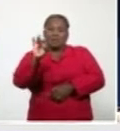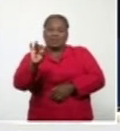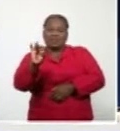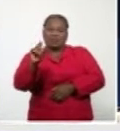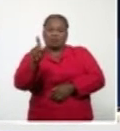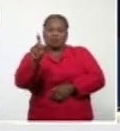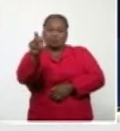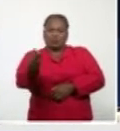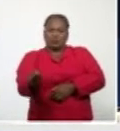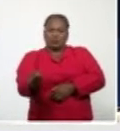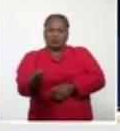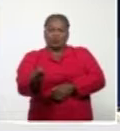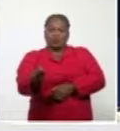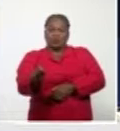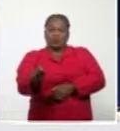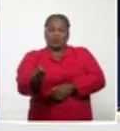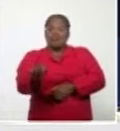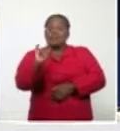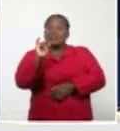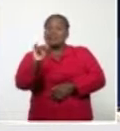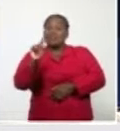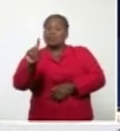69.2%, are of the male sex.